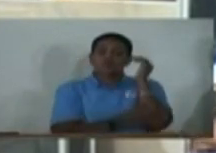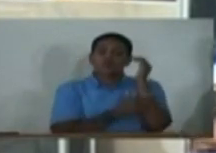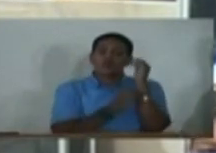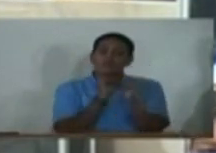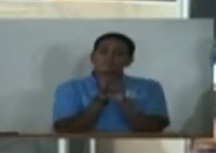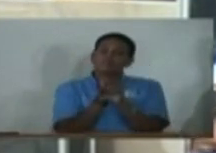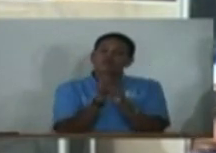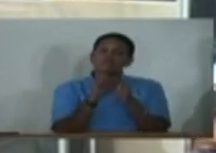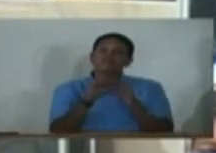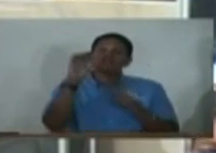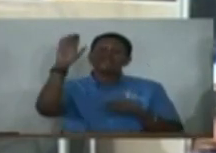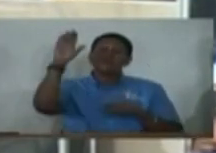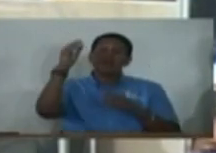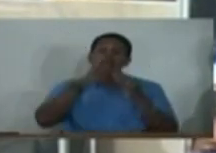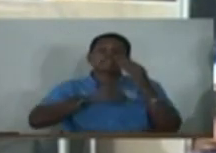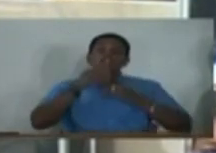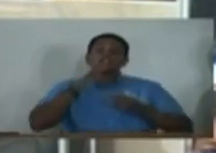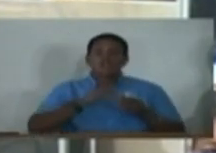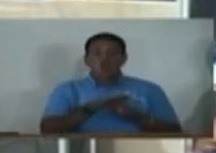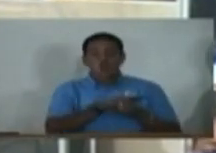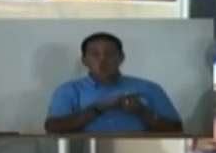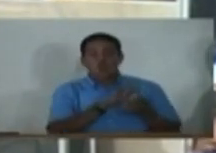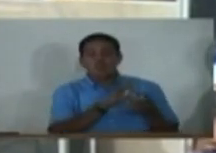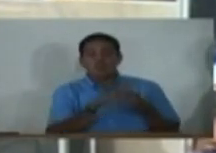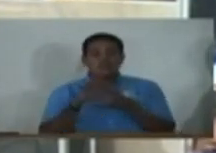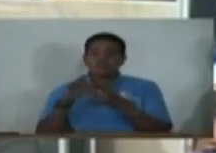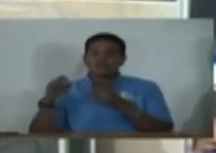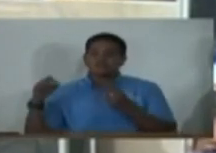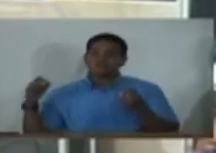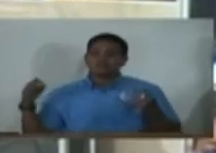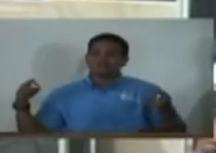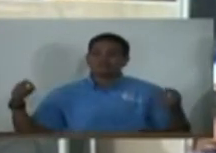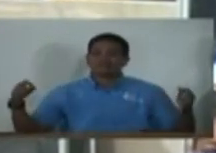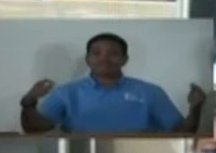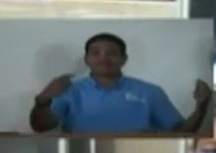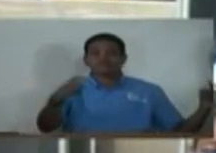local linkages. Madam Speaker,